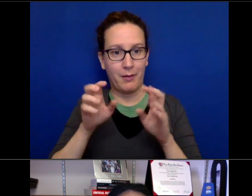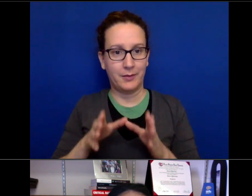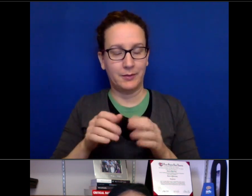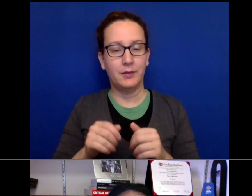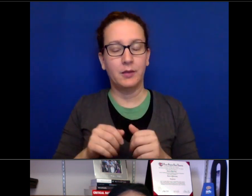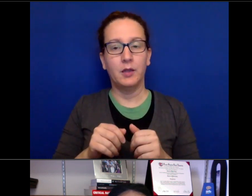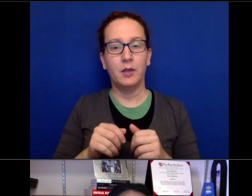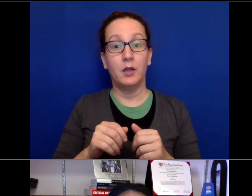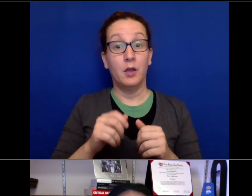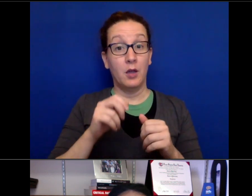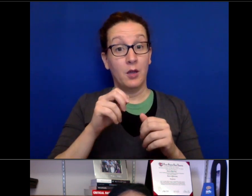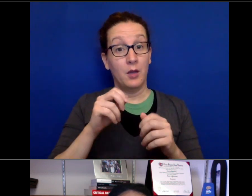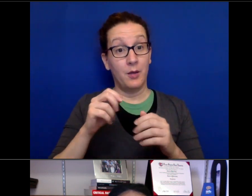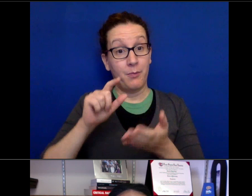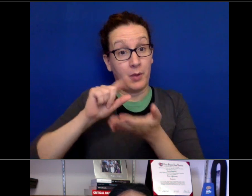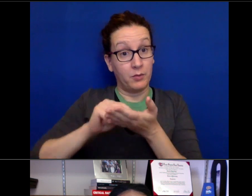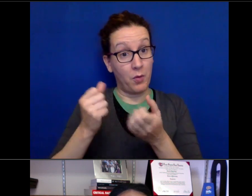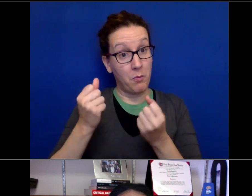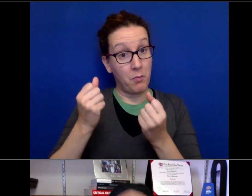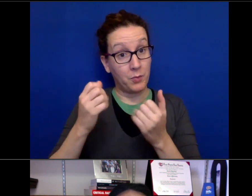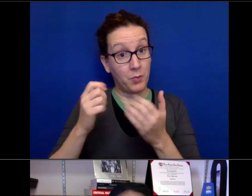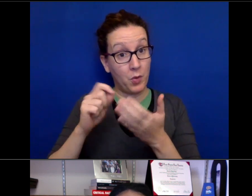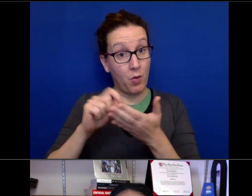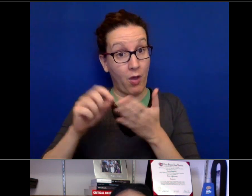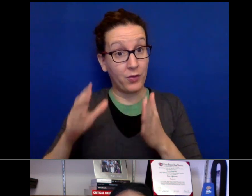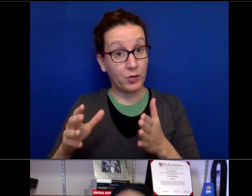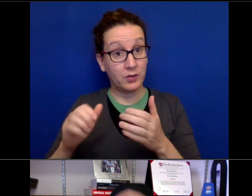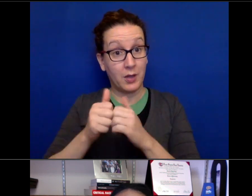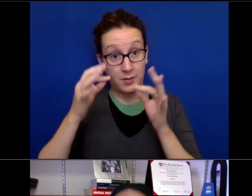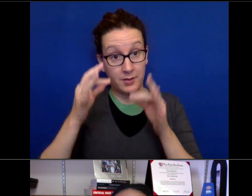multiple authors, how do you decide on the order of the authors?